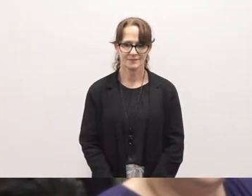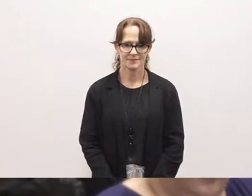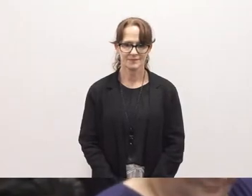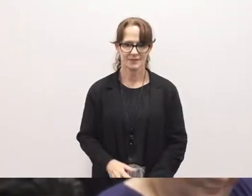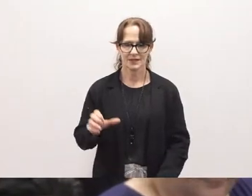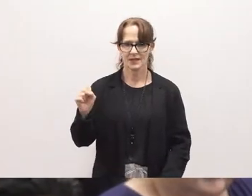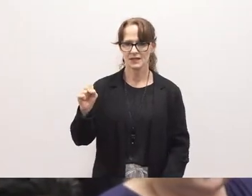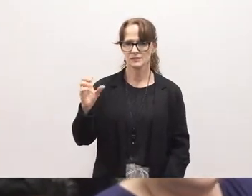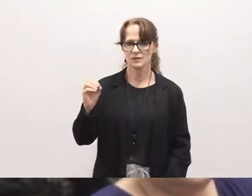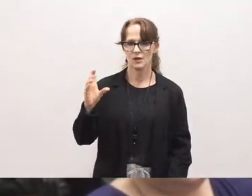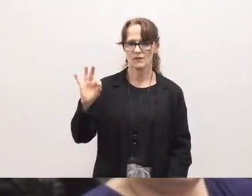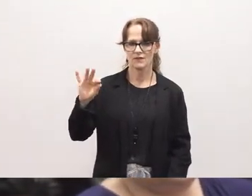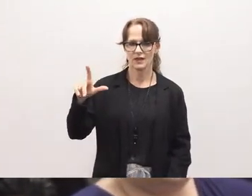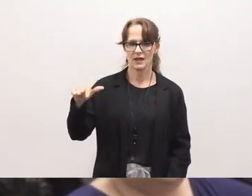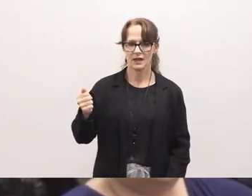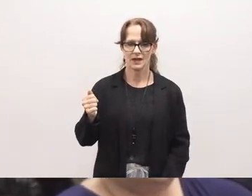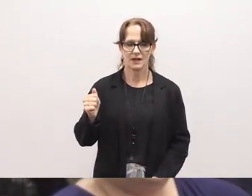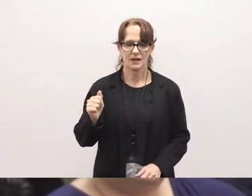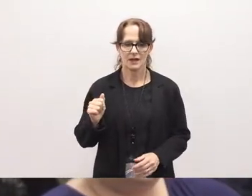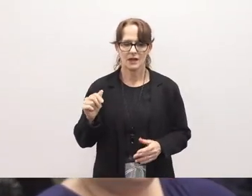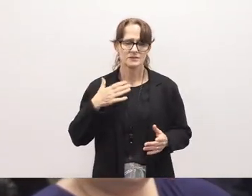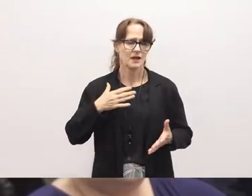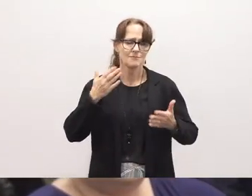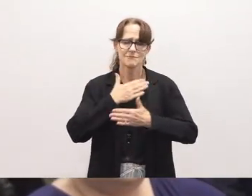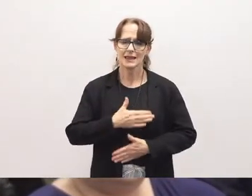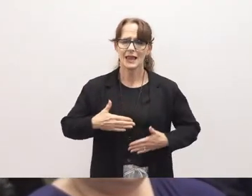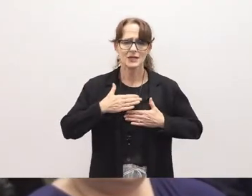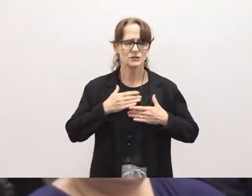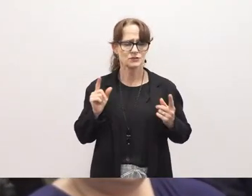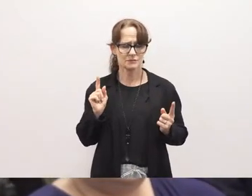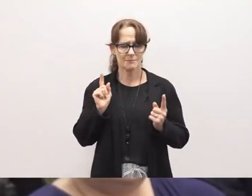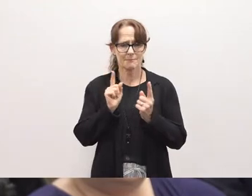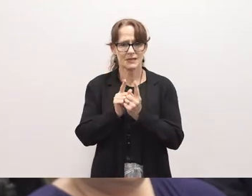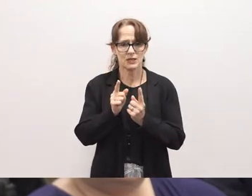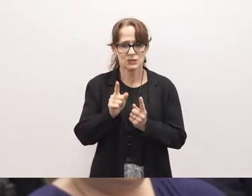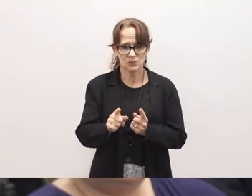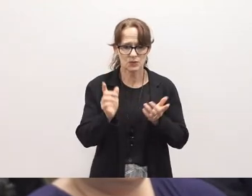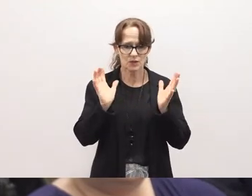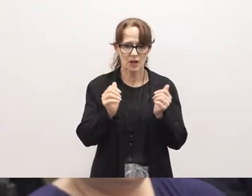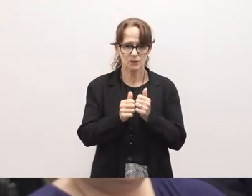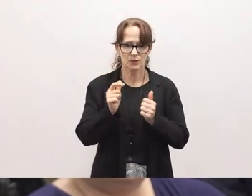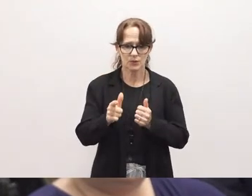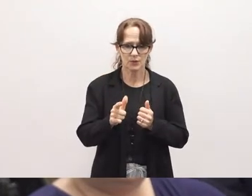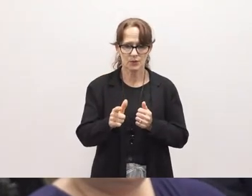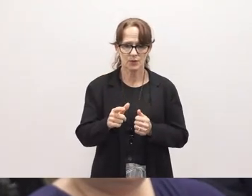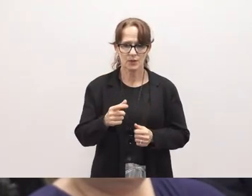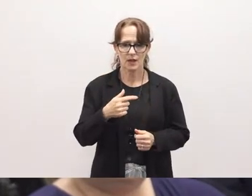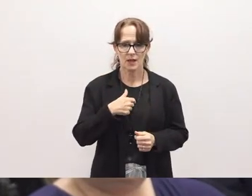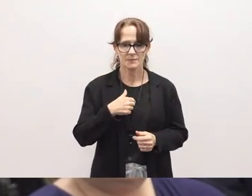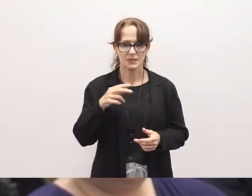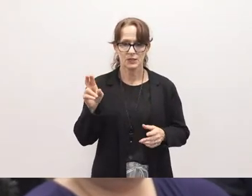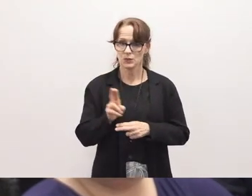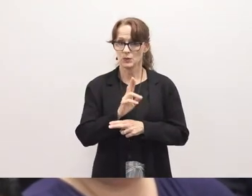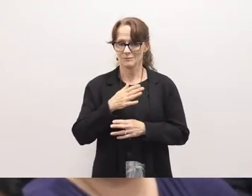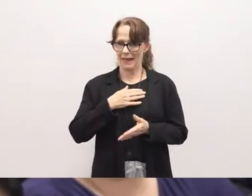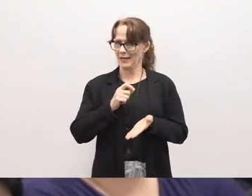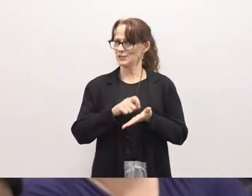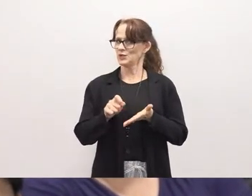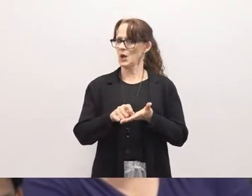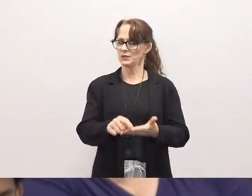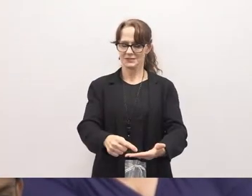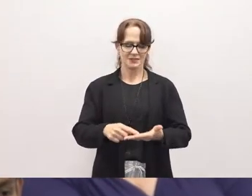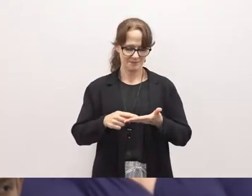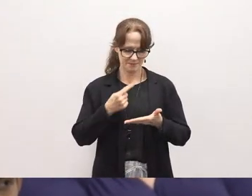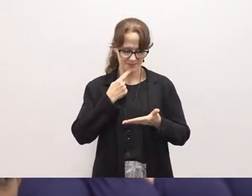Sophia, what a pleasure to meet you and get to talk to you. I'm going to refer to my notes and